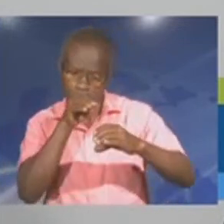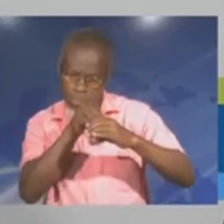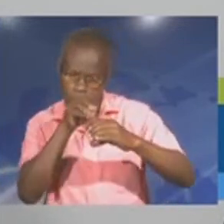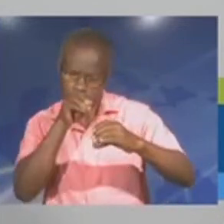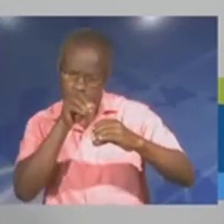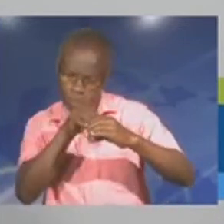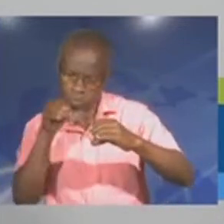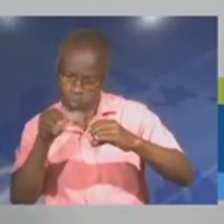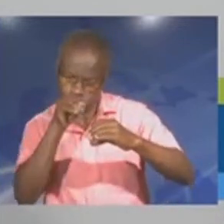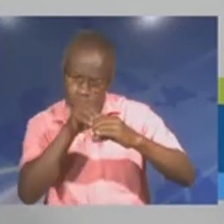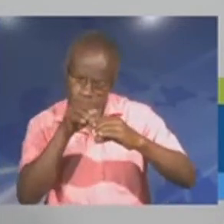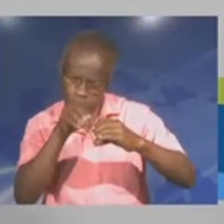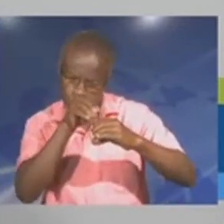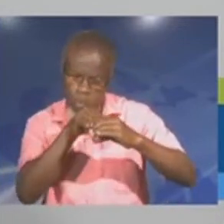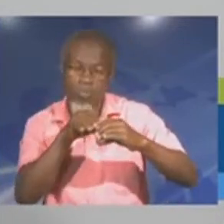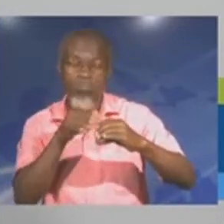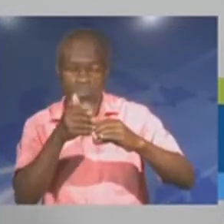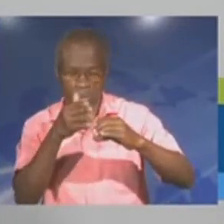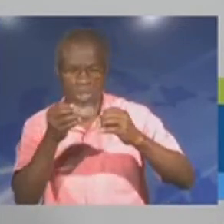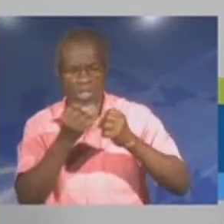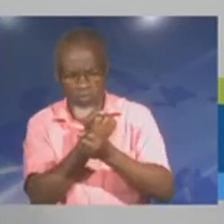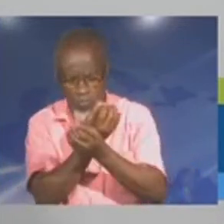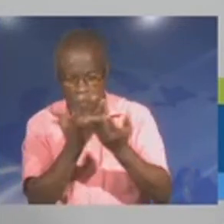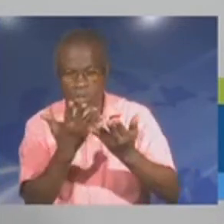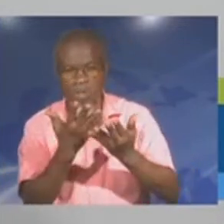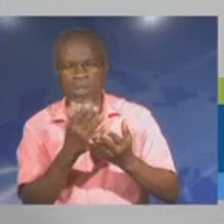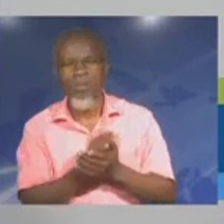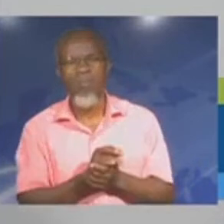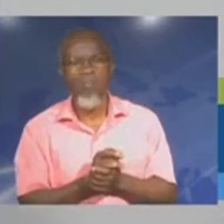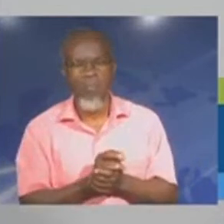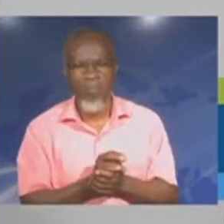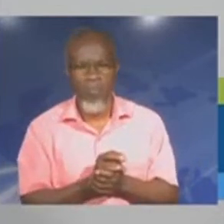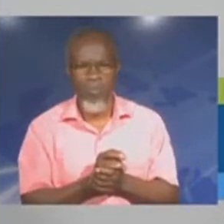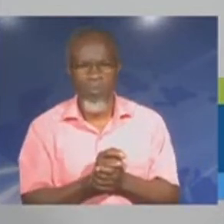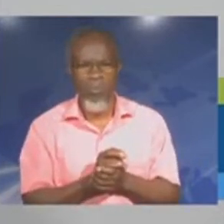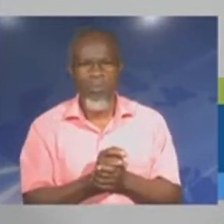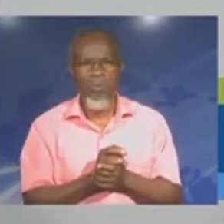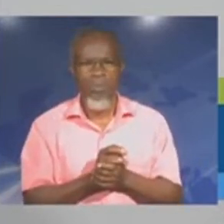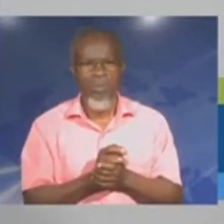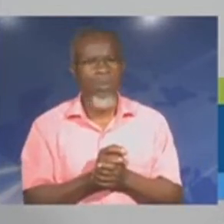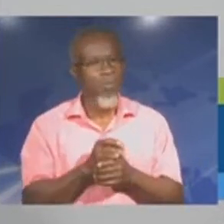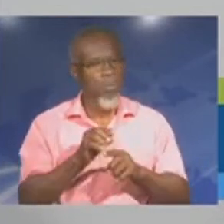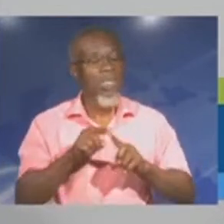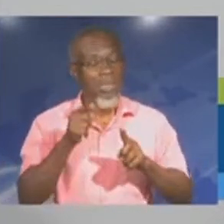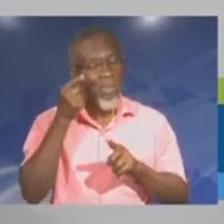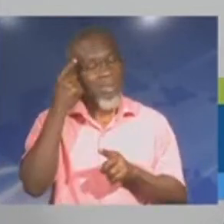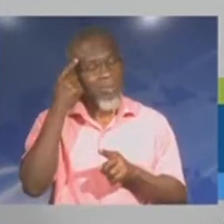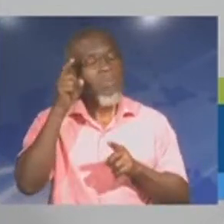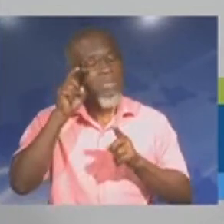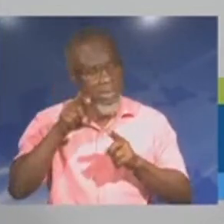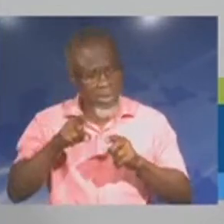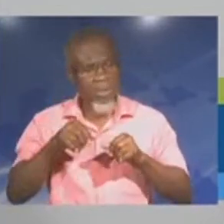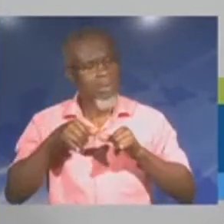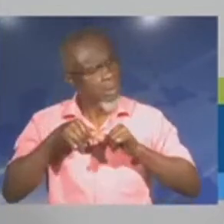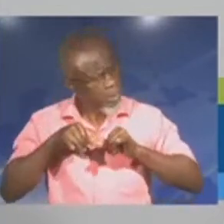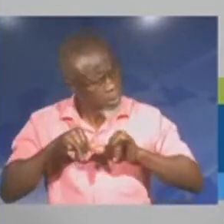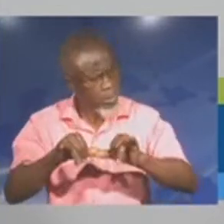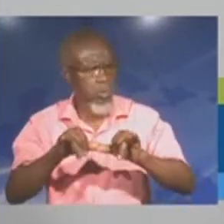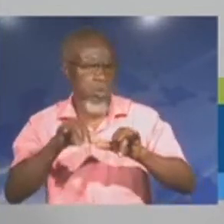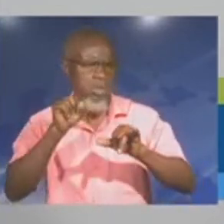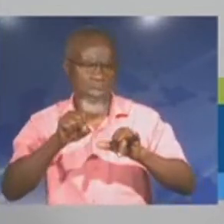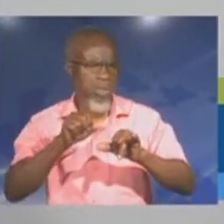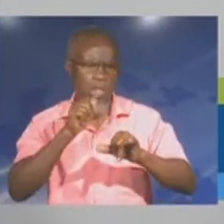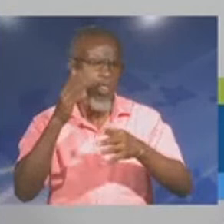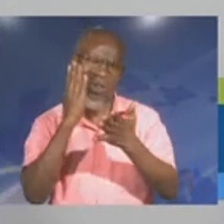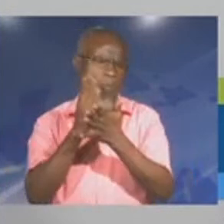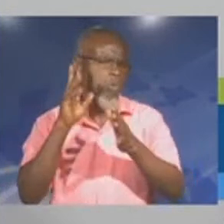is assuming less and less significance, but it is something that I think we should still pursue, and I am pursuing it with the Minister